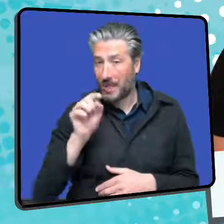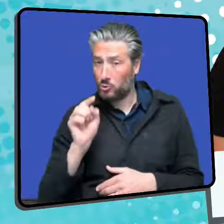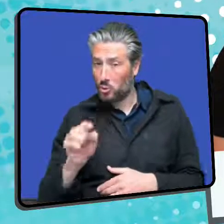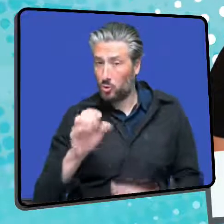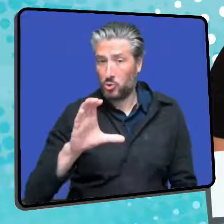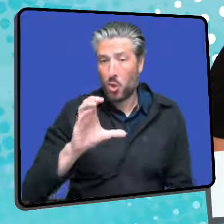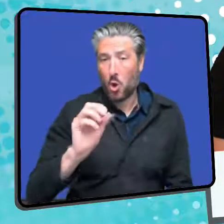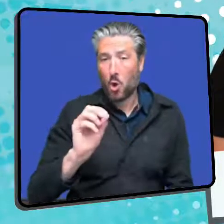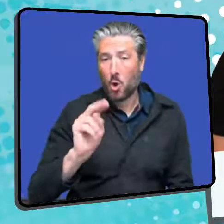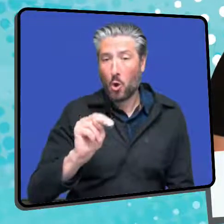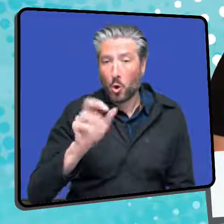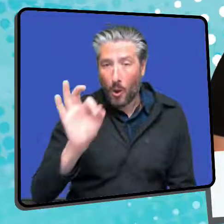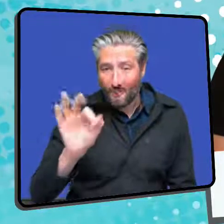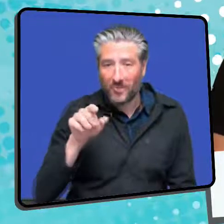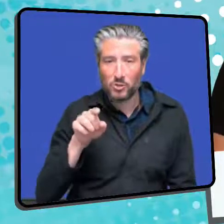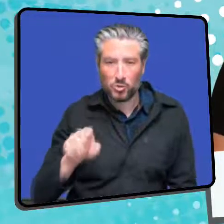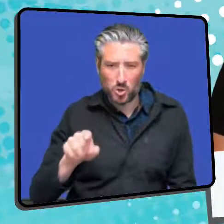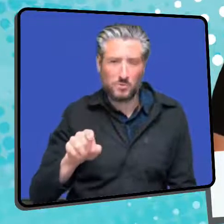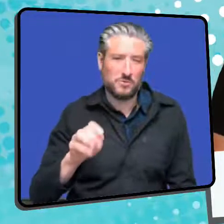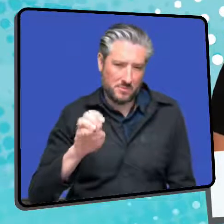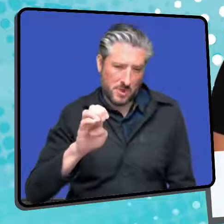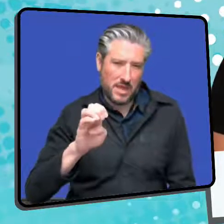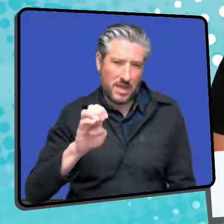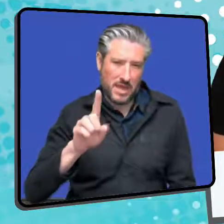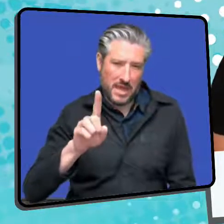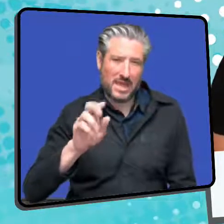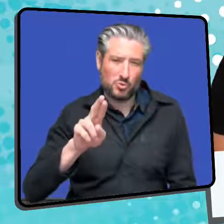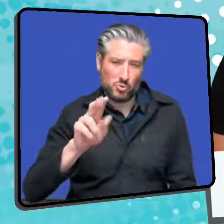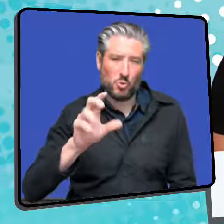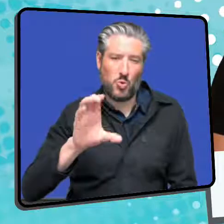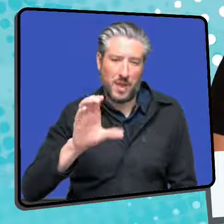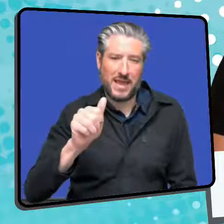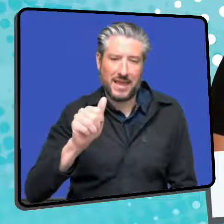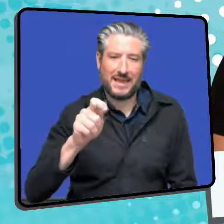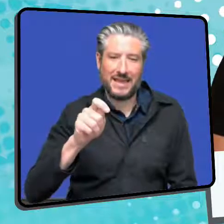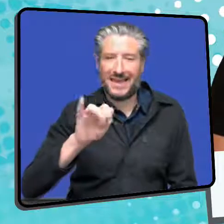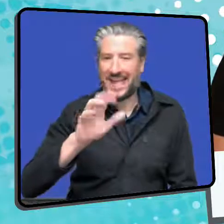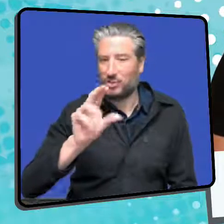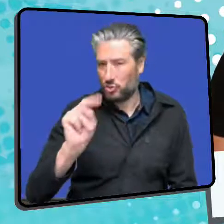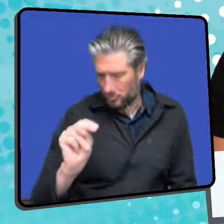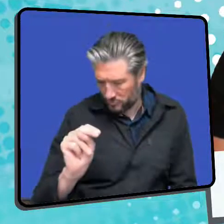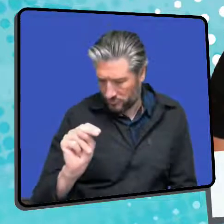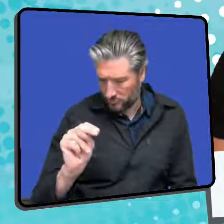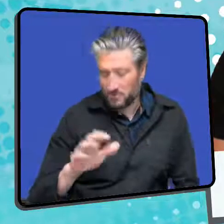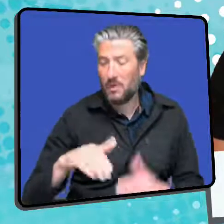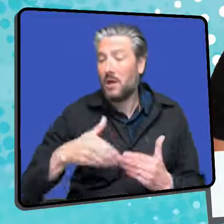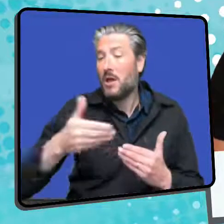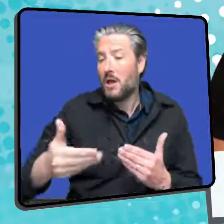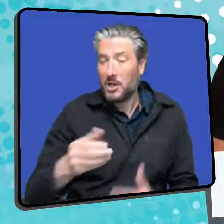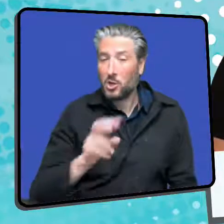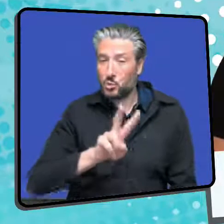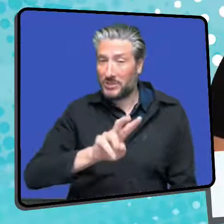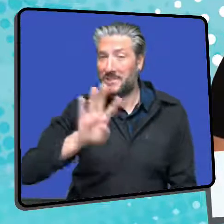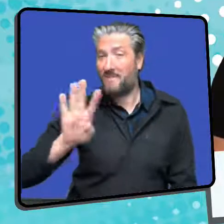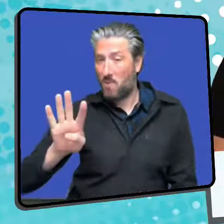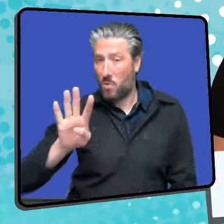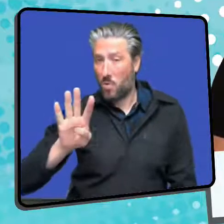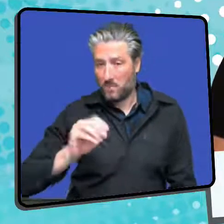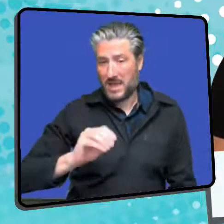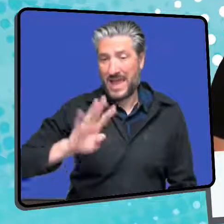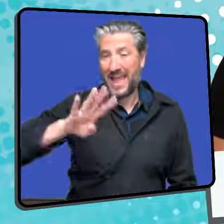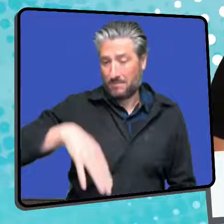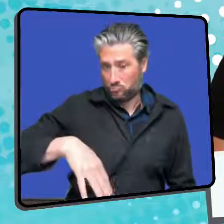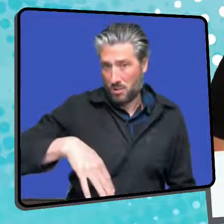aiconf.education, and it is on Saturday, 24th of April, from 12 CAT until 6